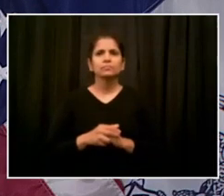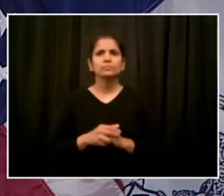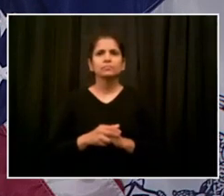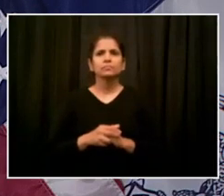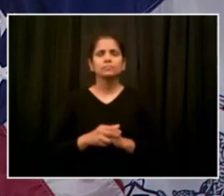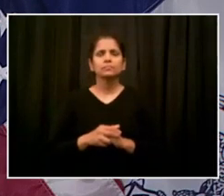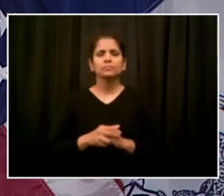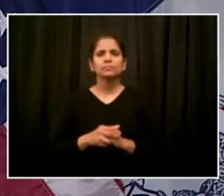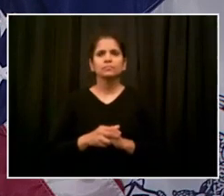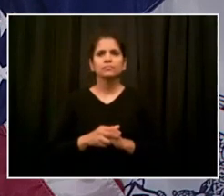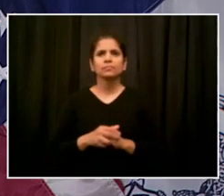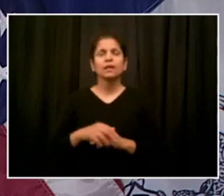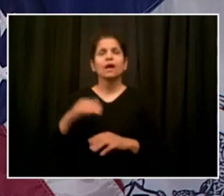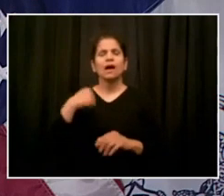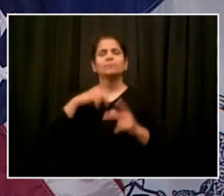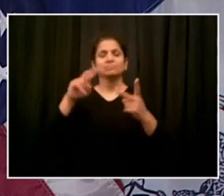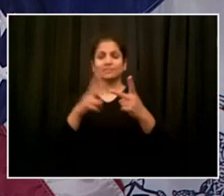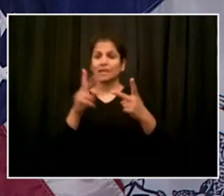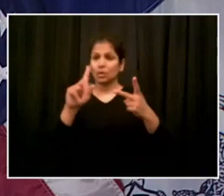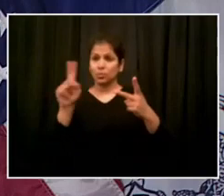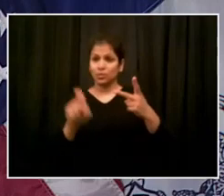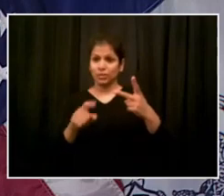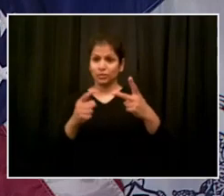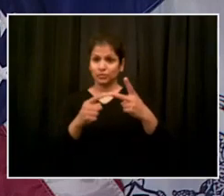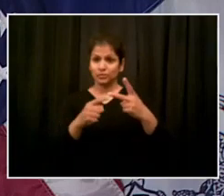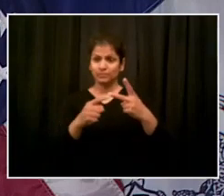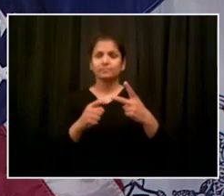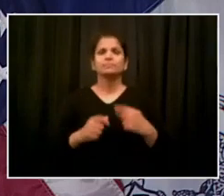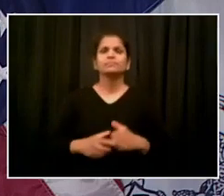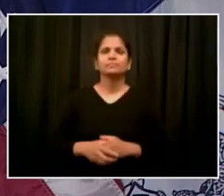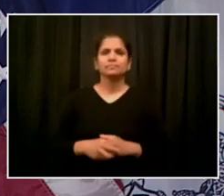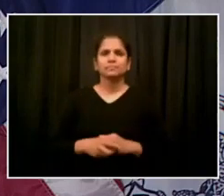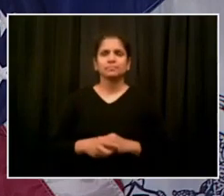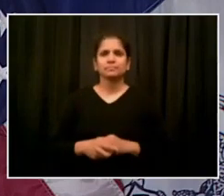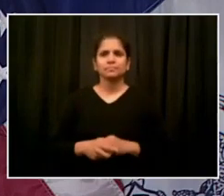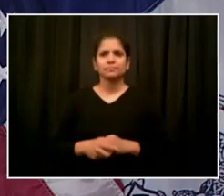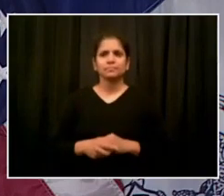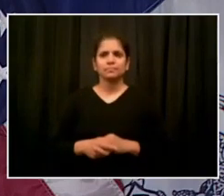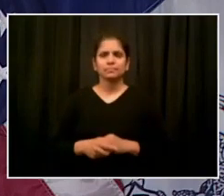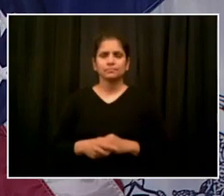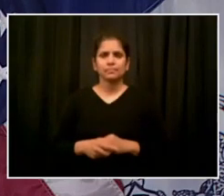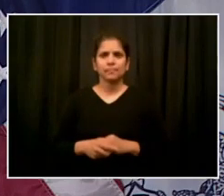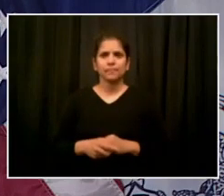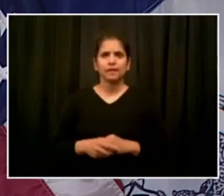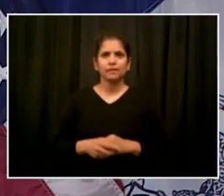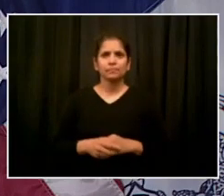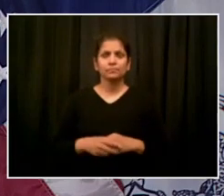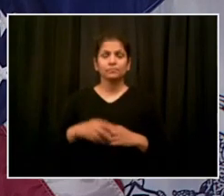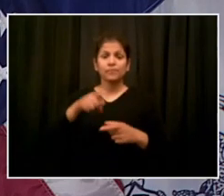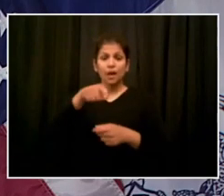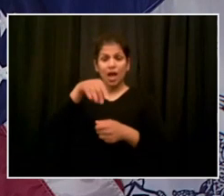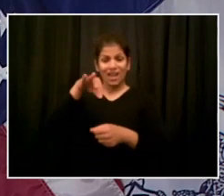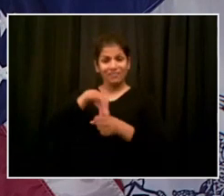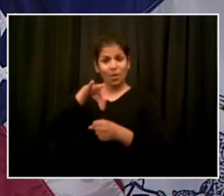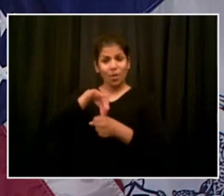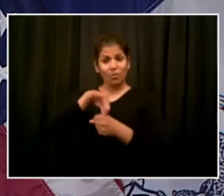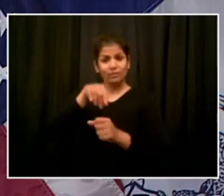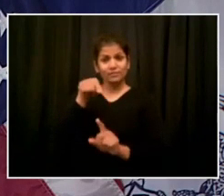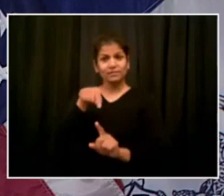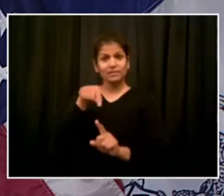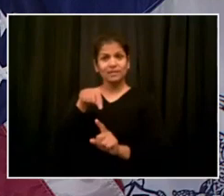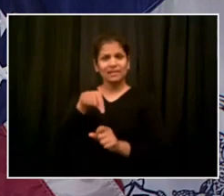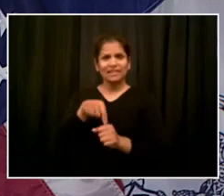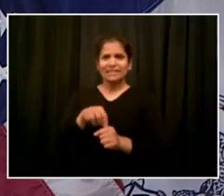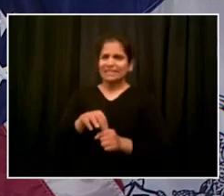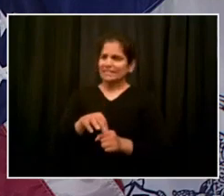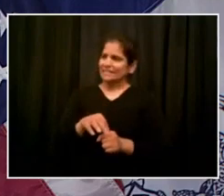my second question is about the borrowing. It doesn't look like that vote is going to come up this week. Are you still